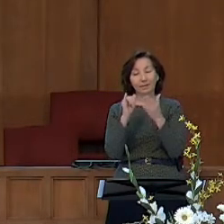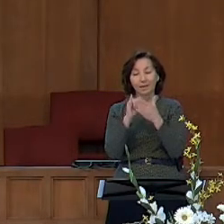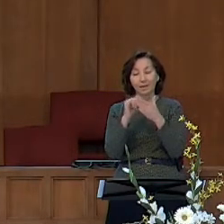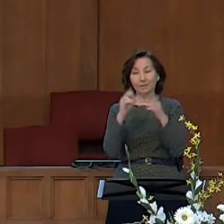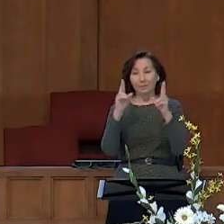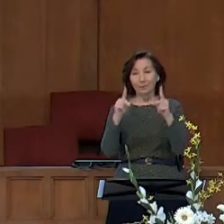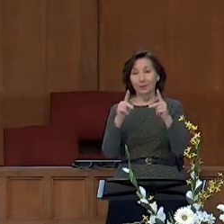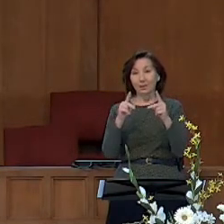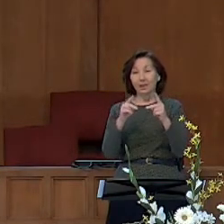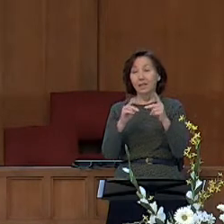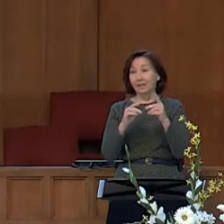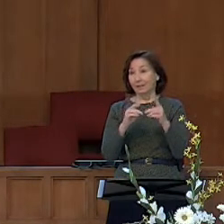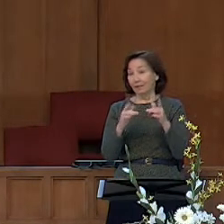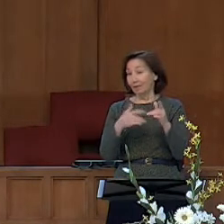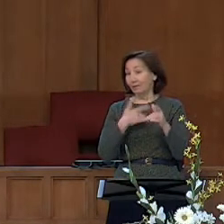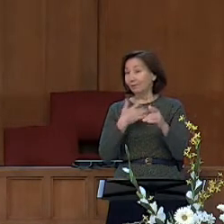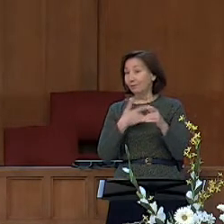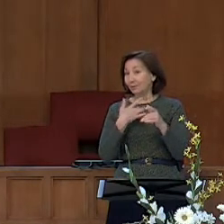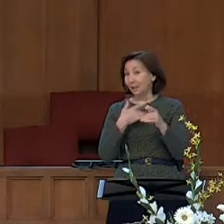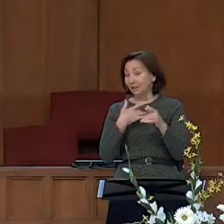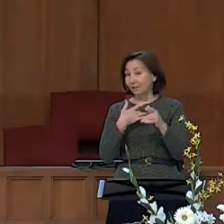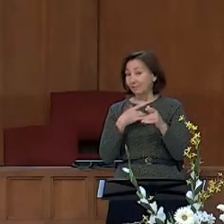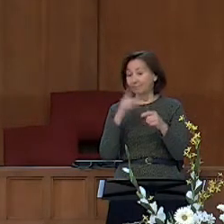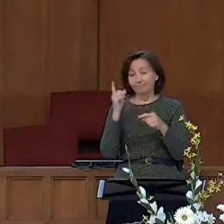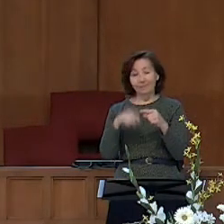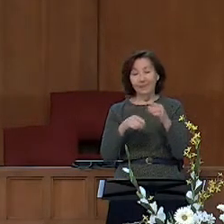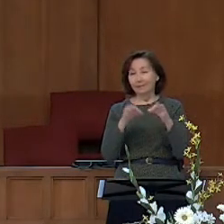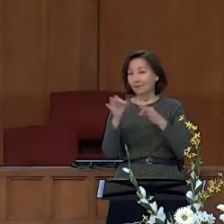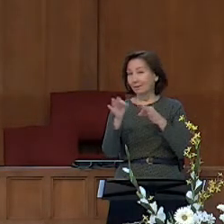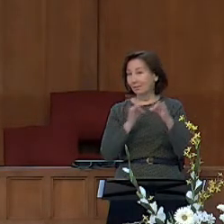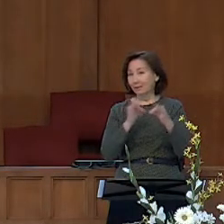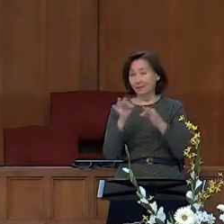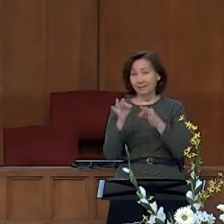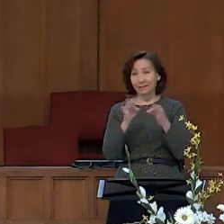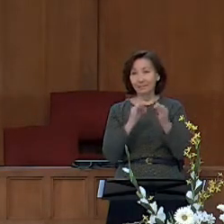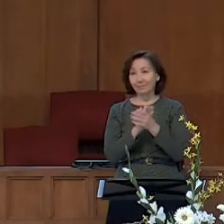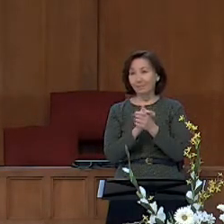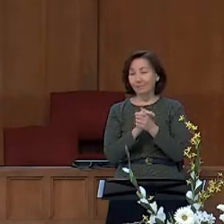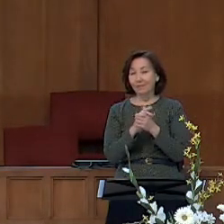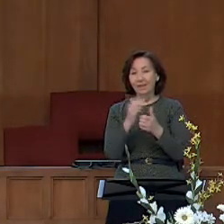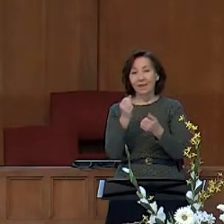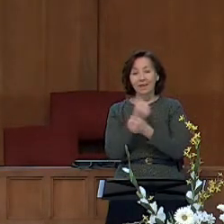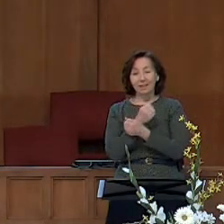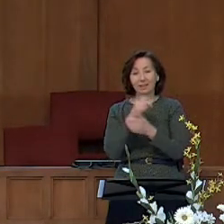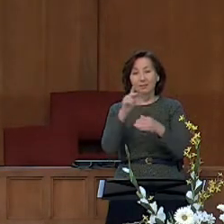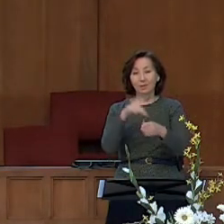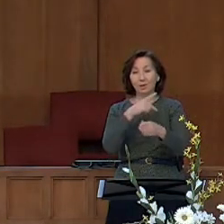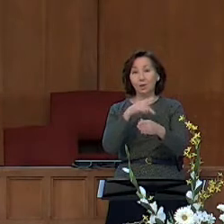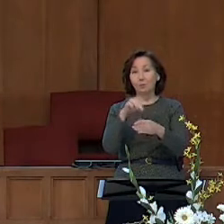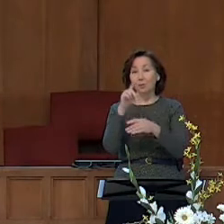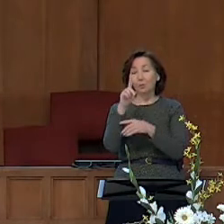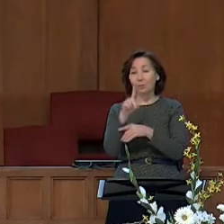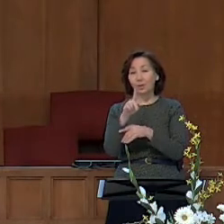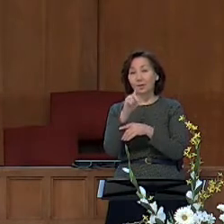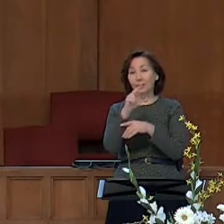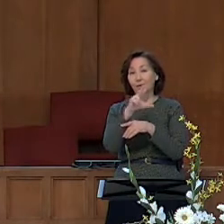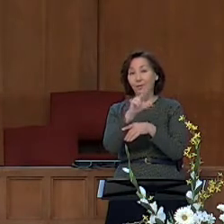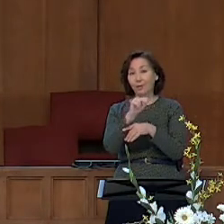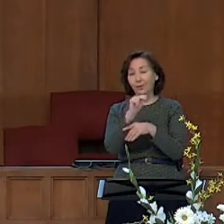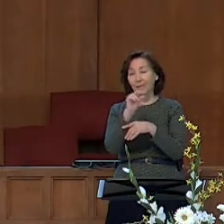These feelings are sometimes unexplainable. I love Psalm 139 because it actually tells